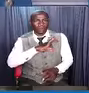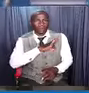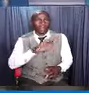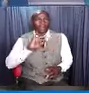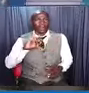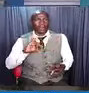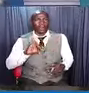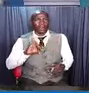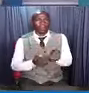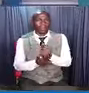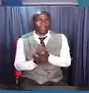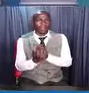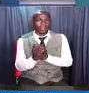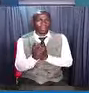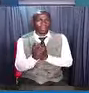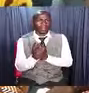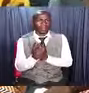are abiding.